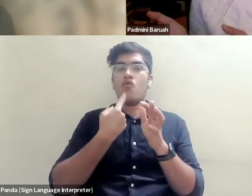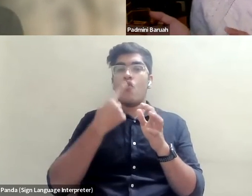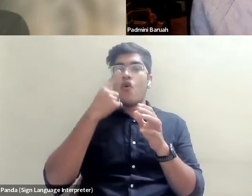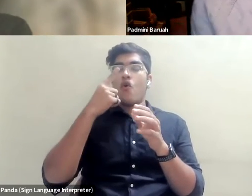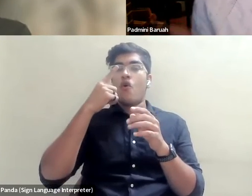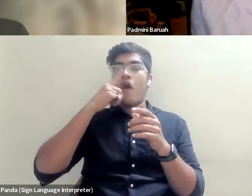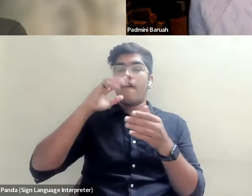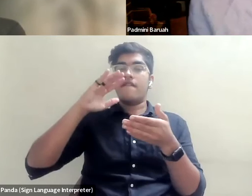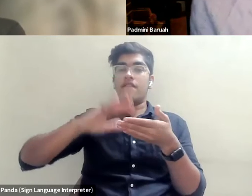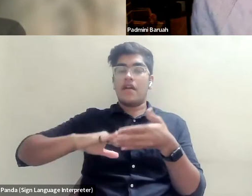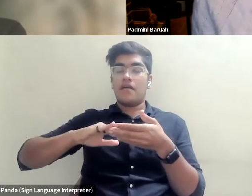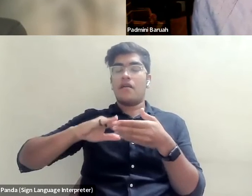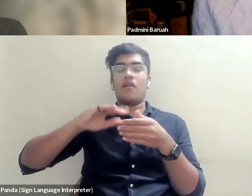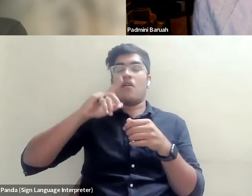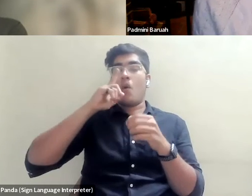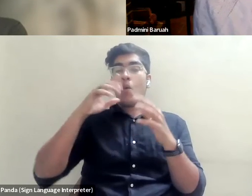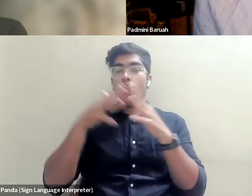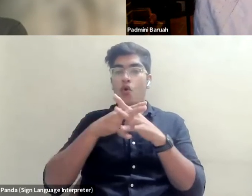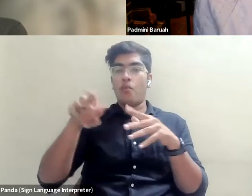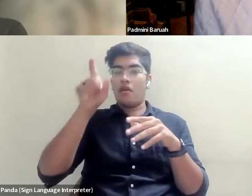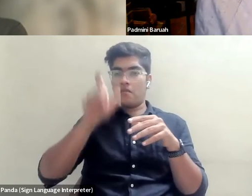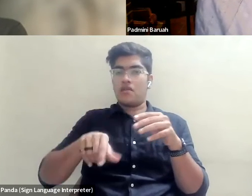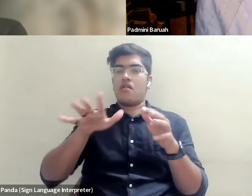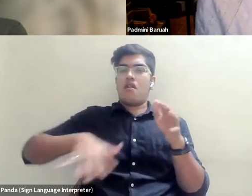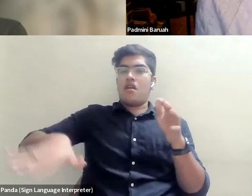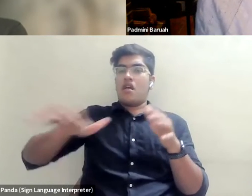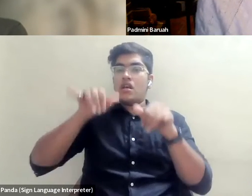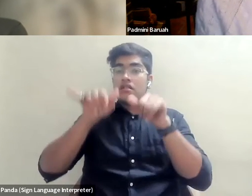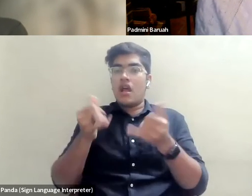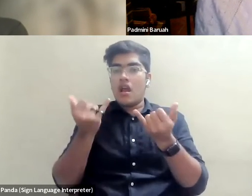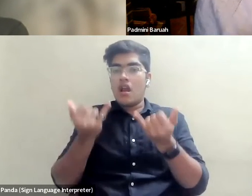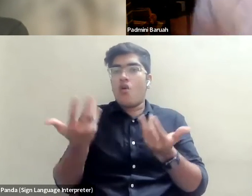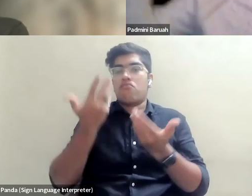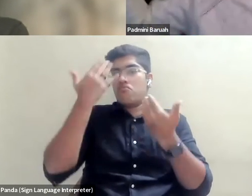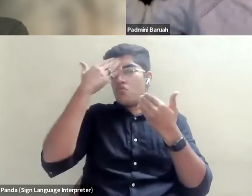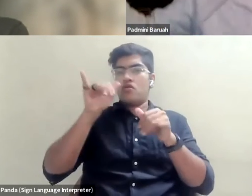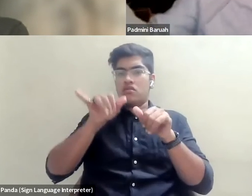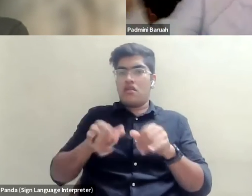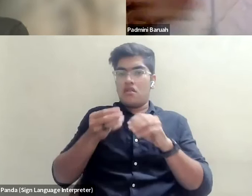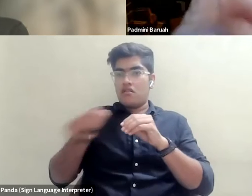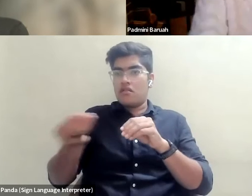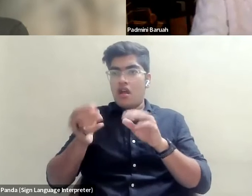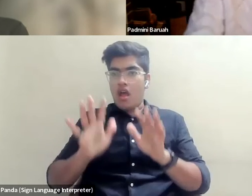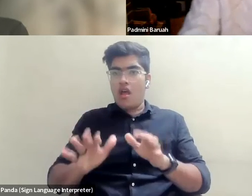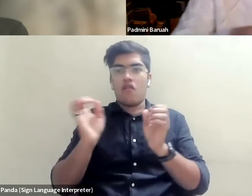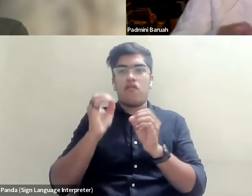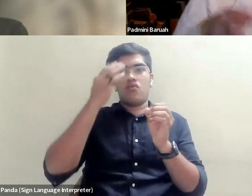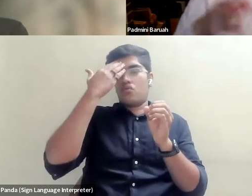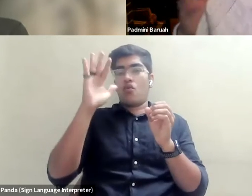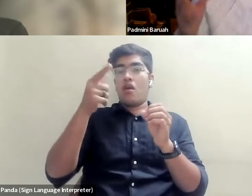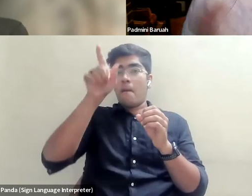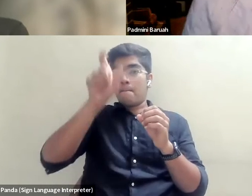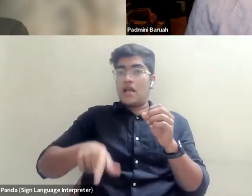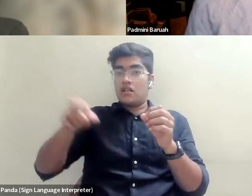natal village, probably doesn't live in the same area as where she lives now after getting married. So just producing that person to give the